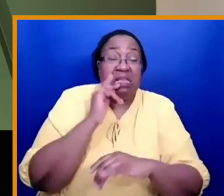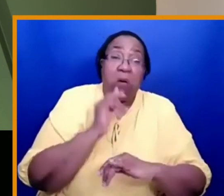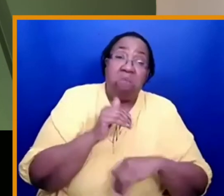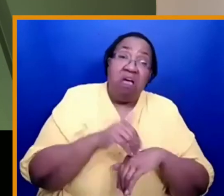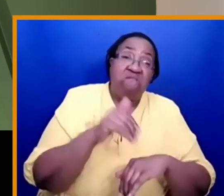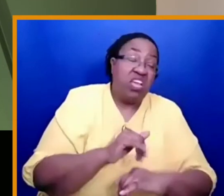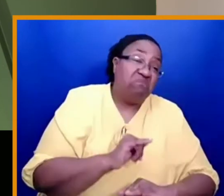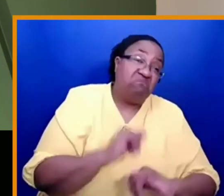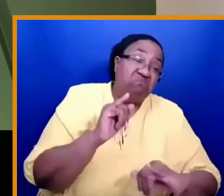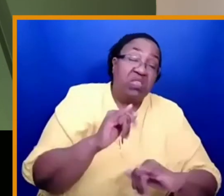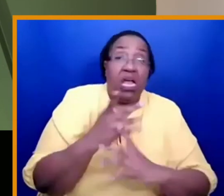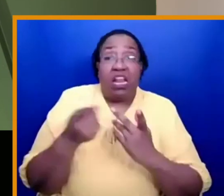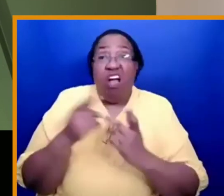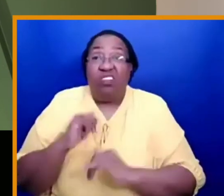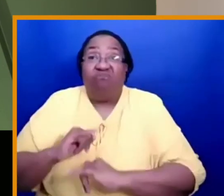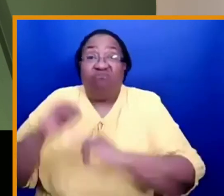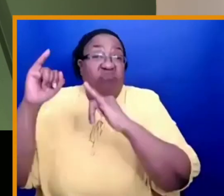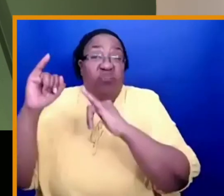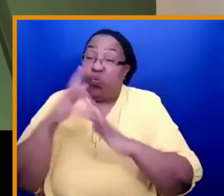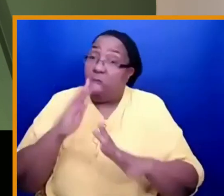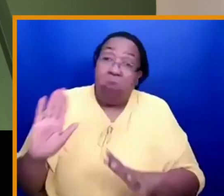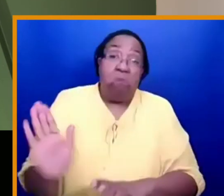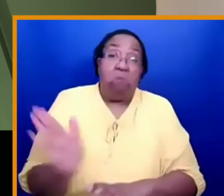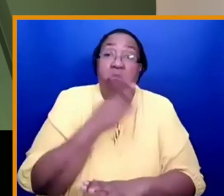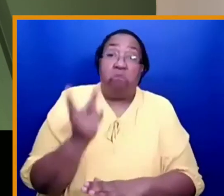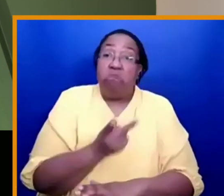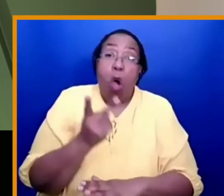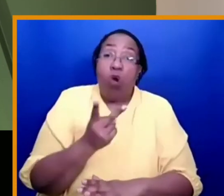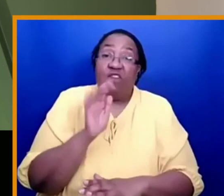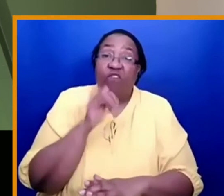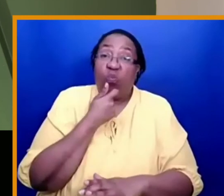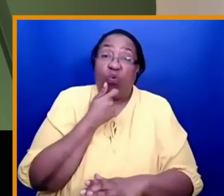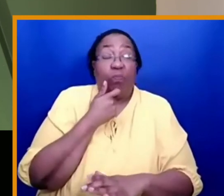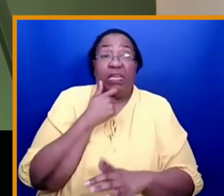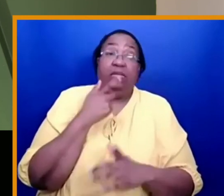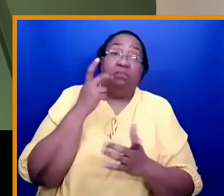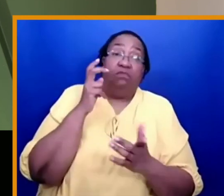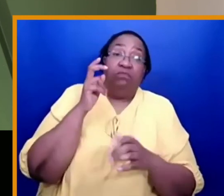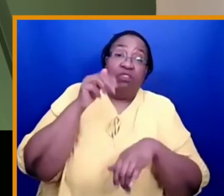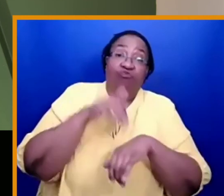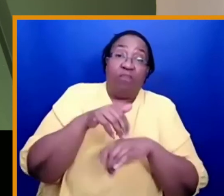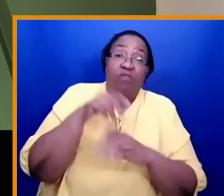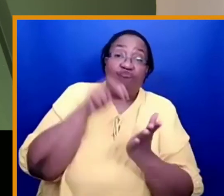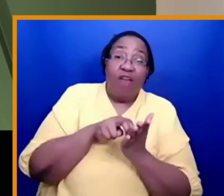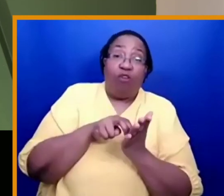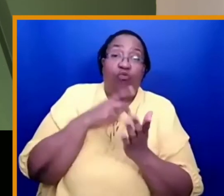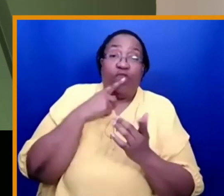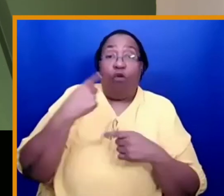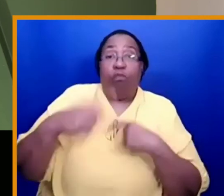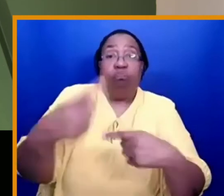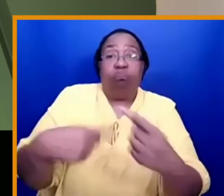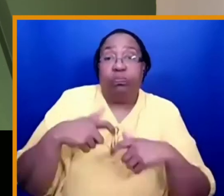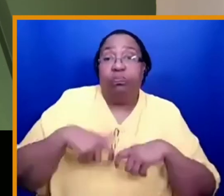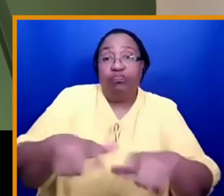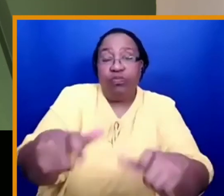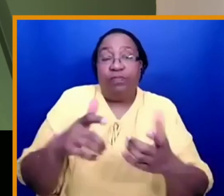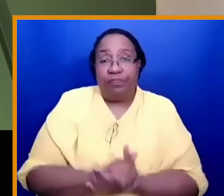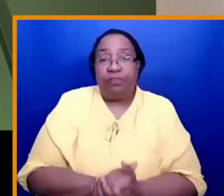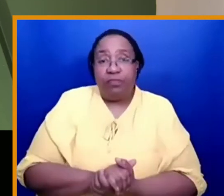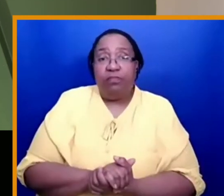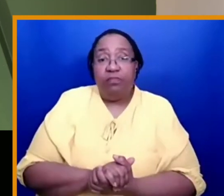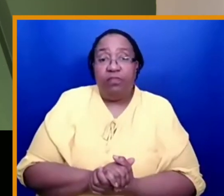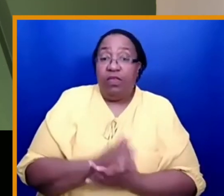reflect the offence in question, the conviction in question, and what may be appropriate going forward. I think the point I would